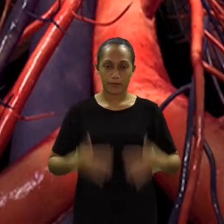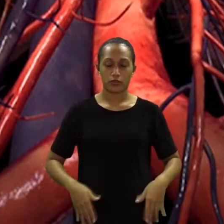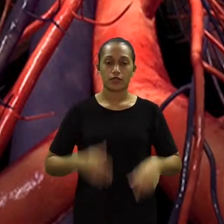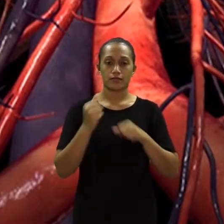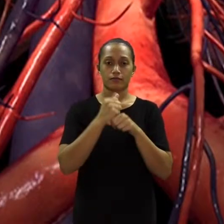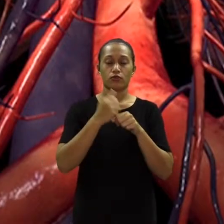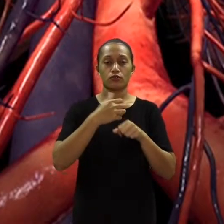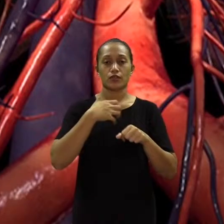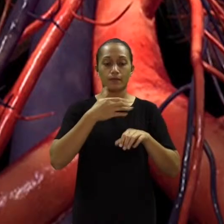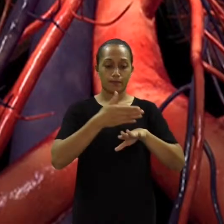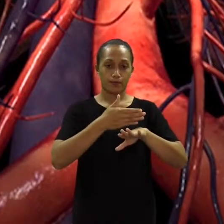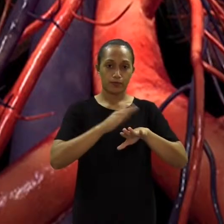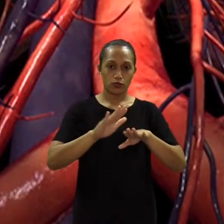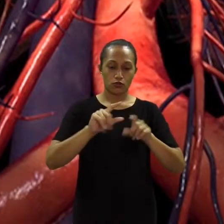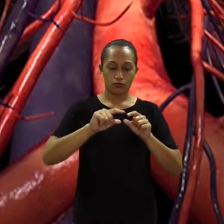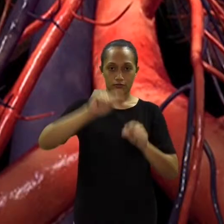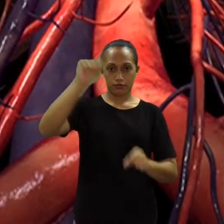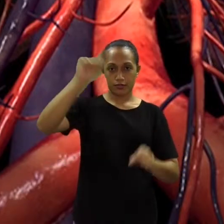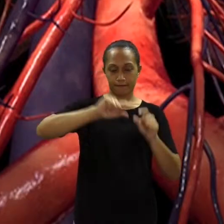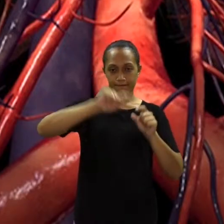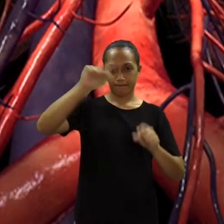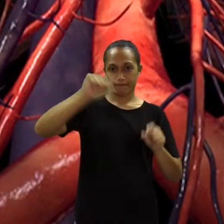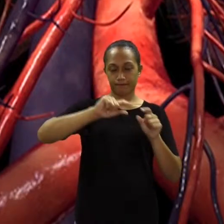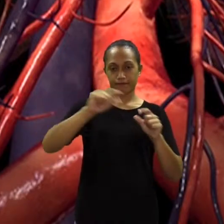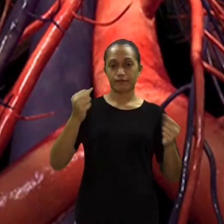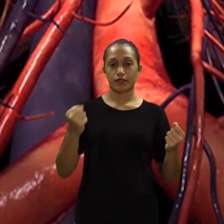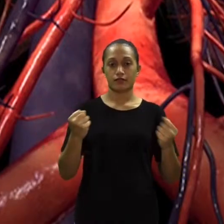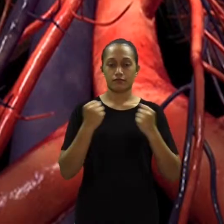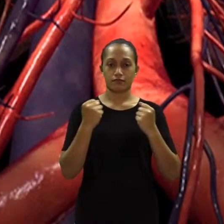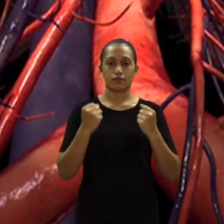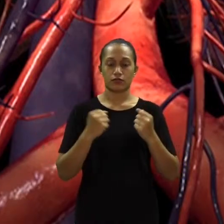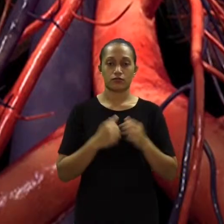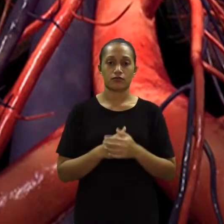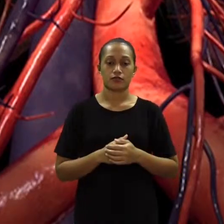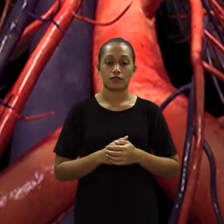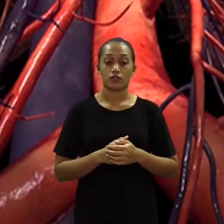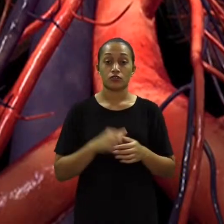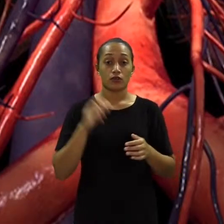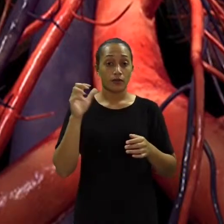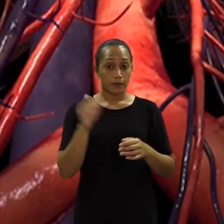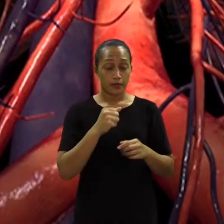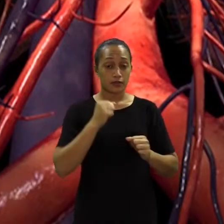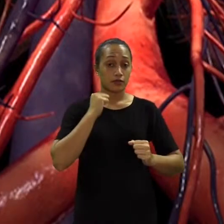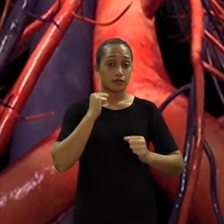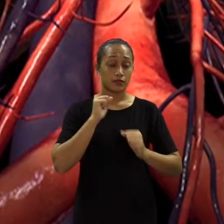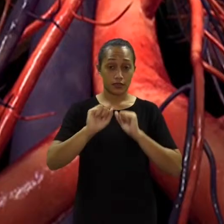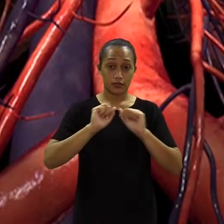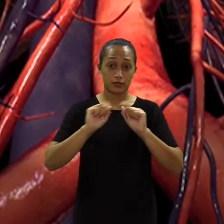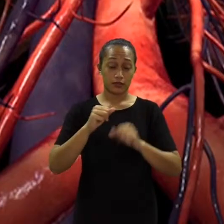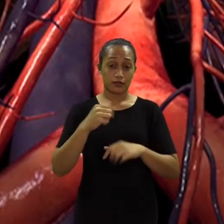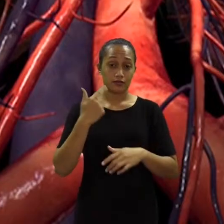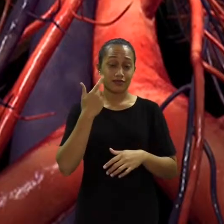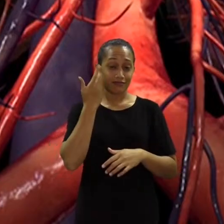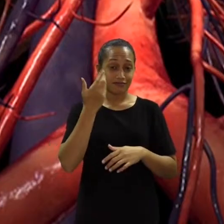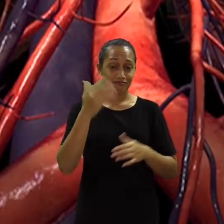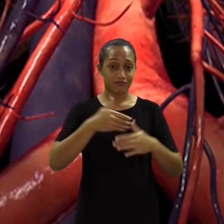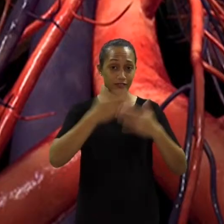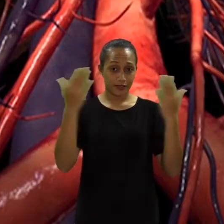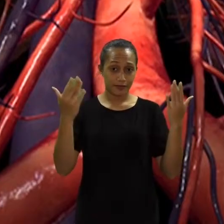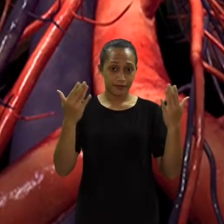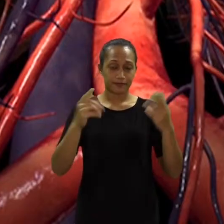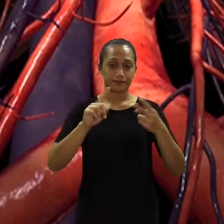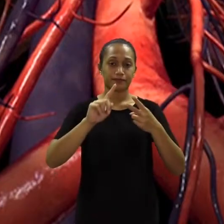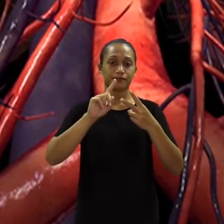blood vessels and strengthening muscles. But to maintain such benefits, you must exercise regularly.